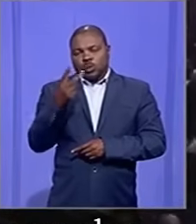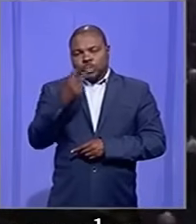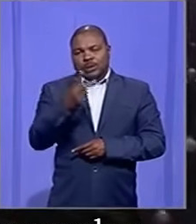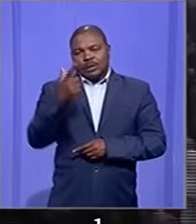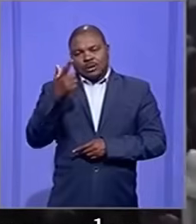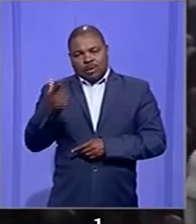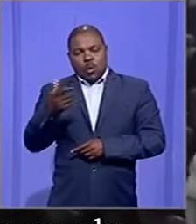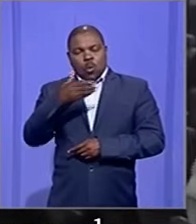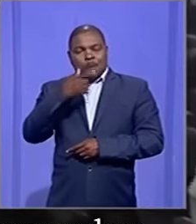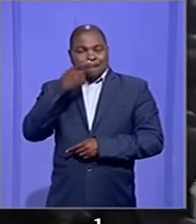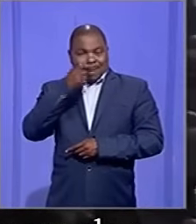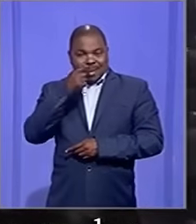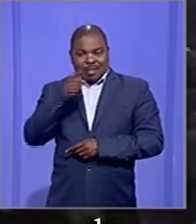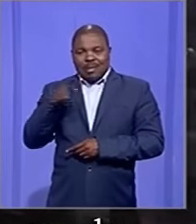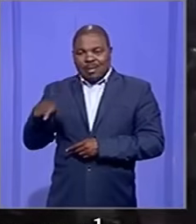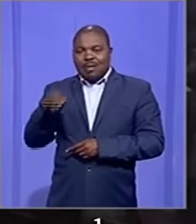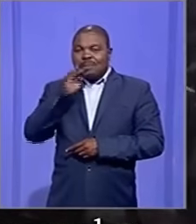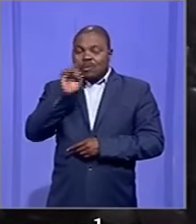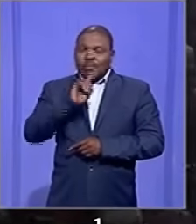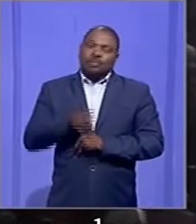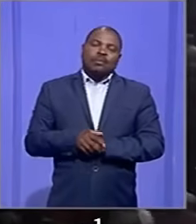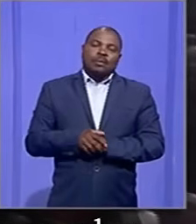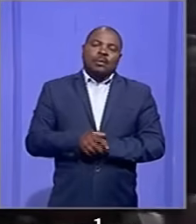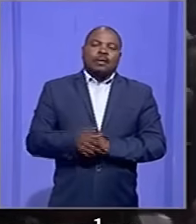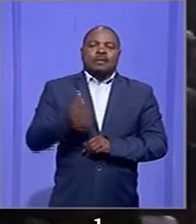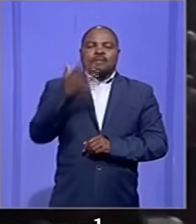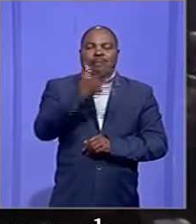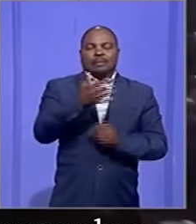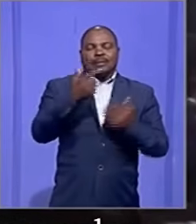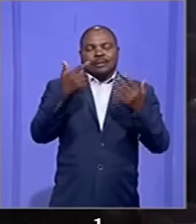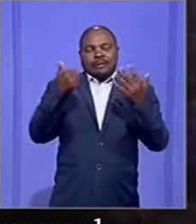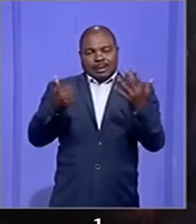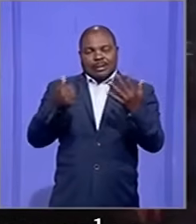226 bao ba fetolelago go dipersente tše